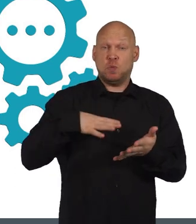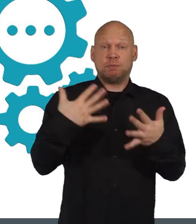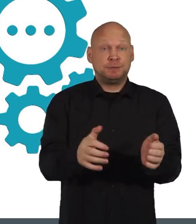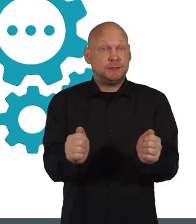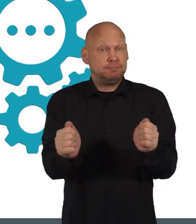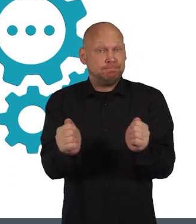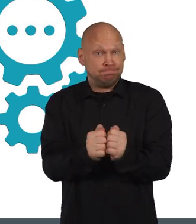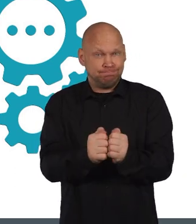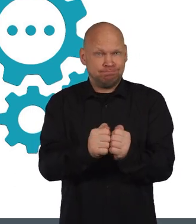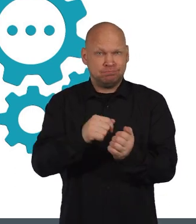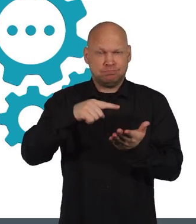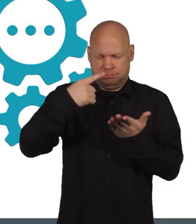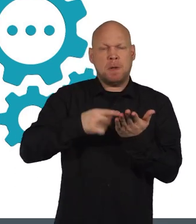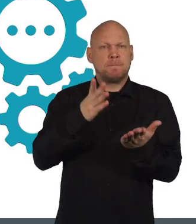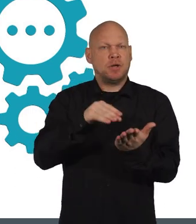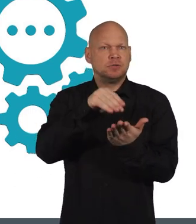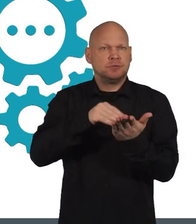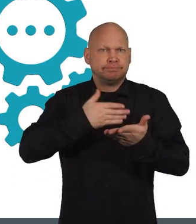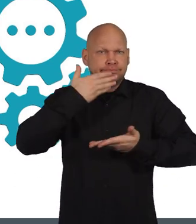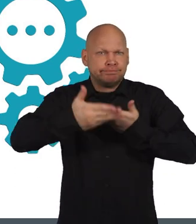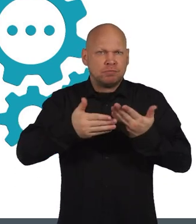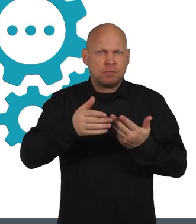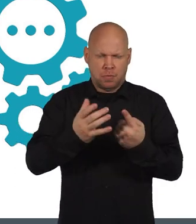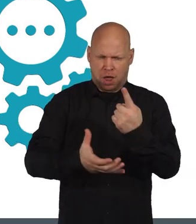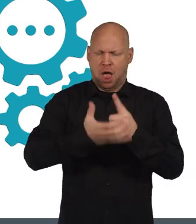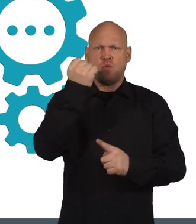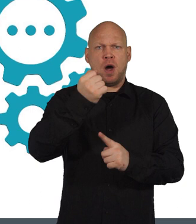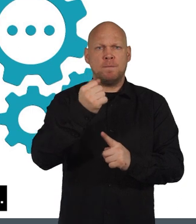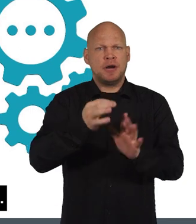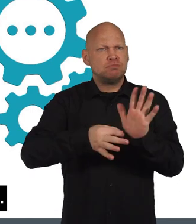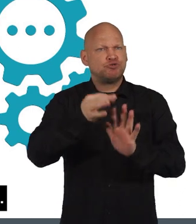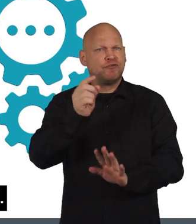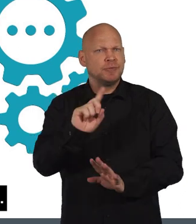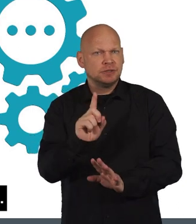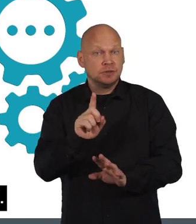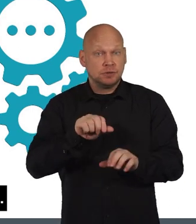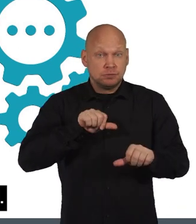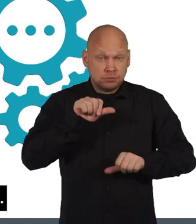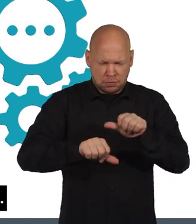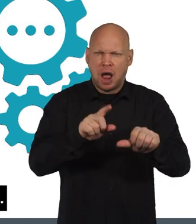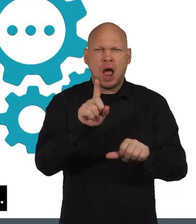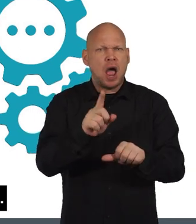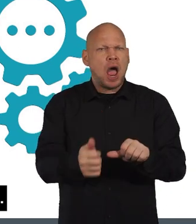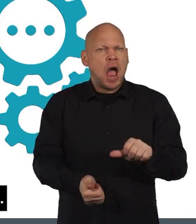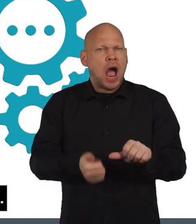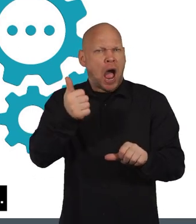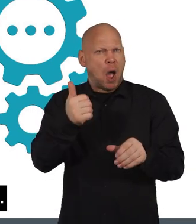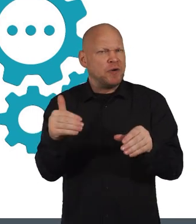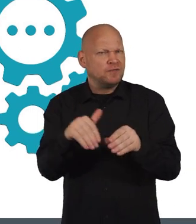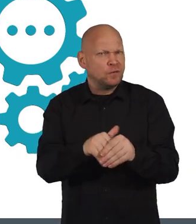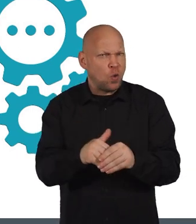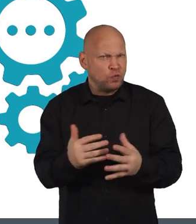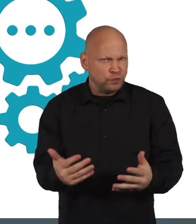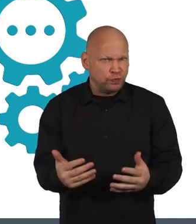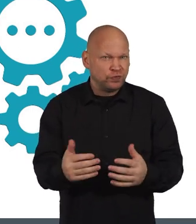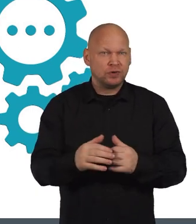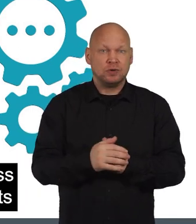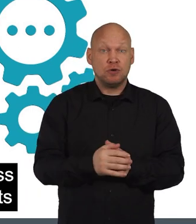to, the decision notice must also describe what the outcome improvement process will be and how you will be involved.